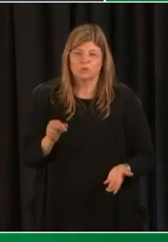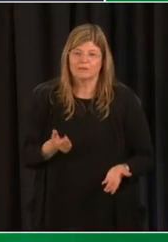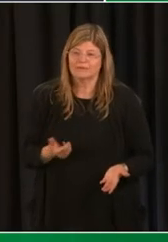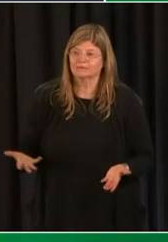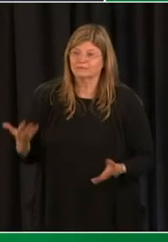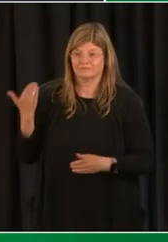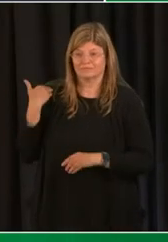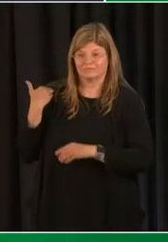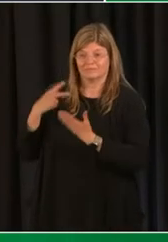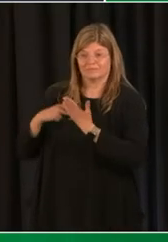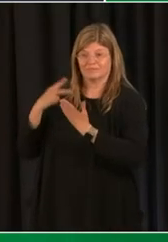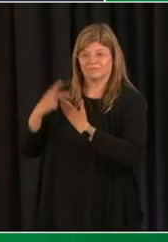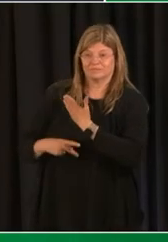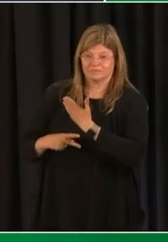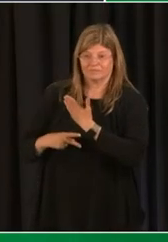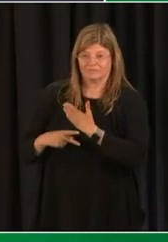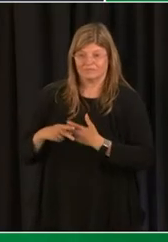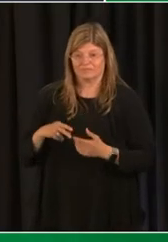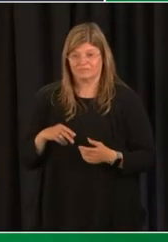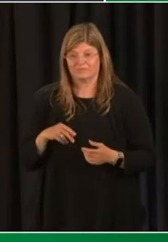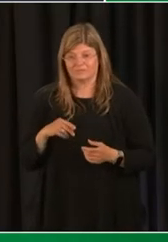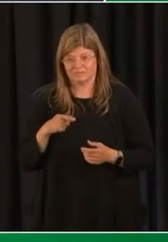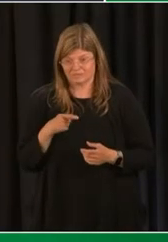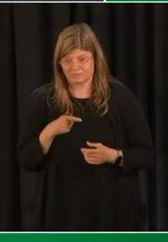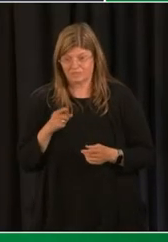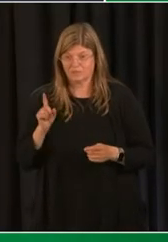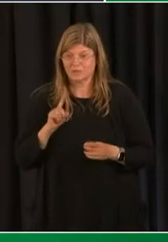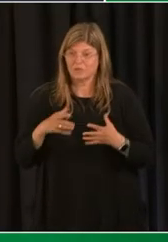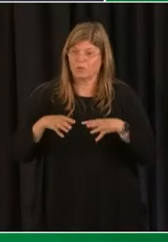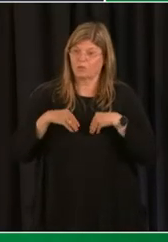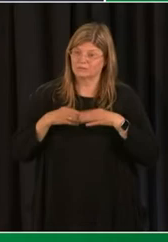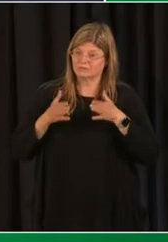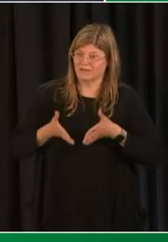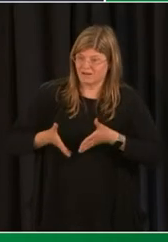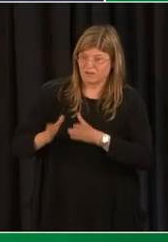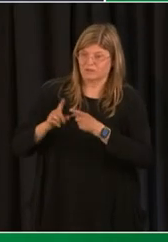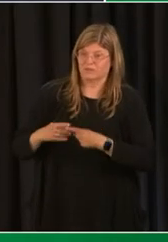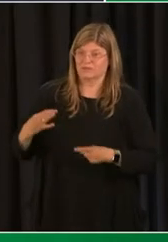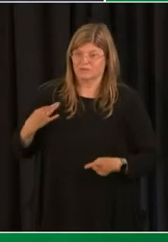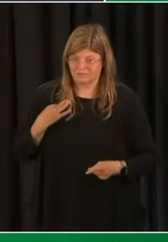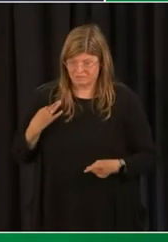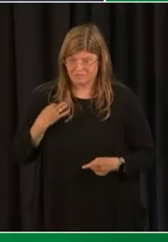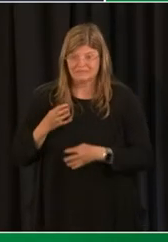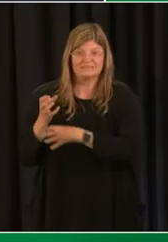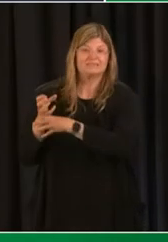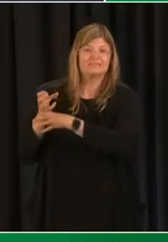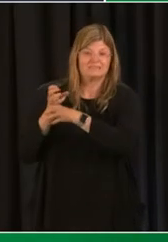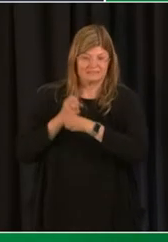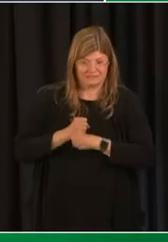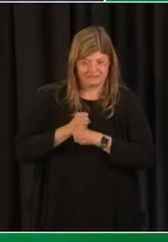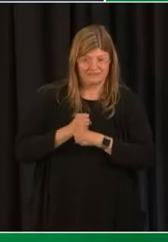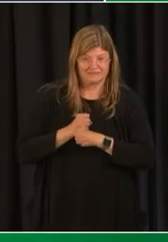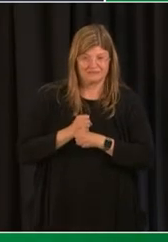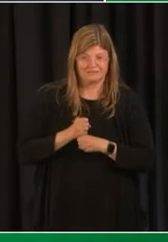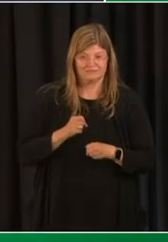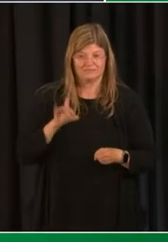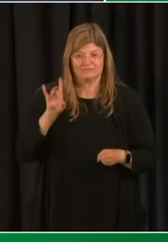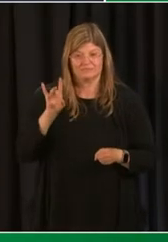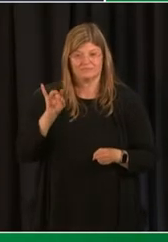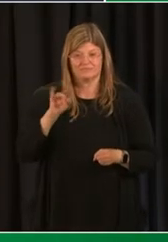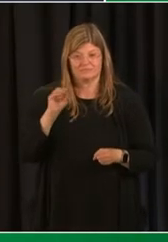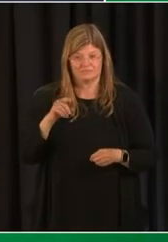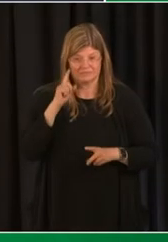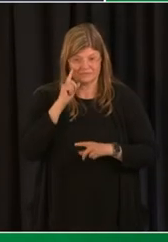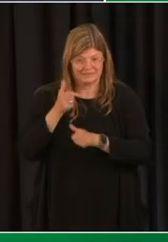program where owners were allowed to apply, they did, and they received the 80% for